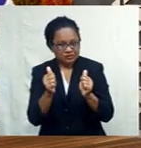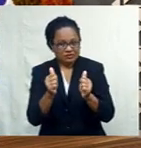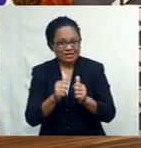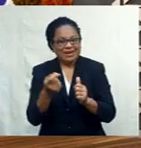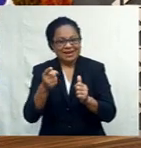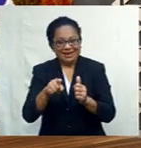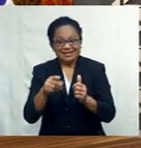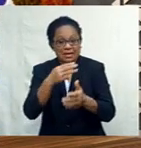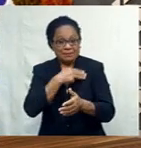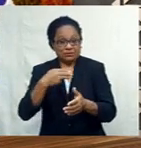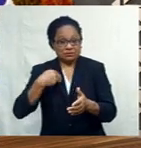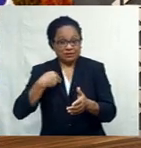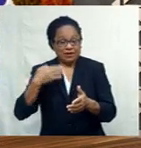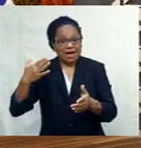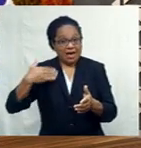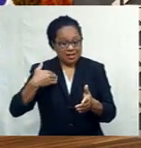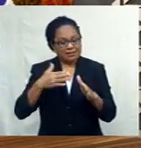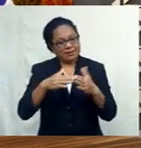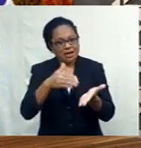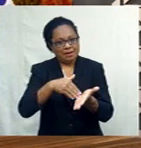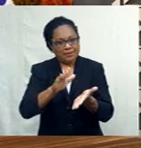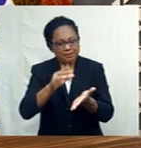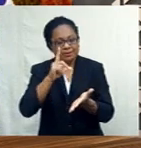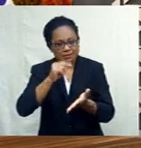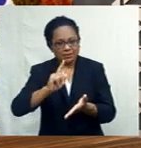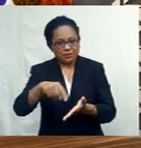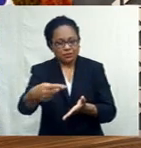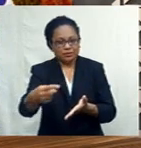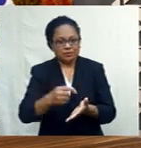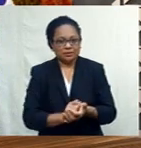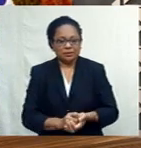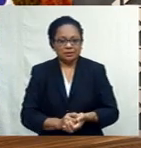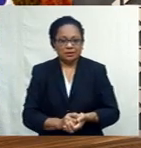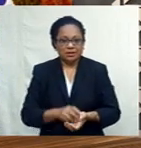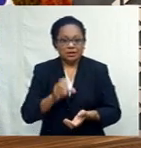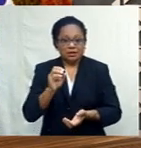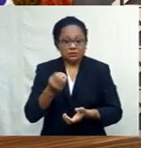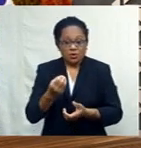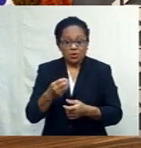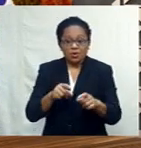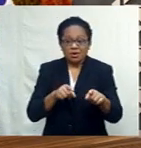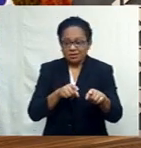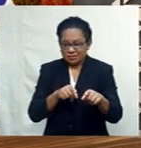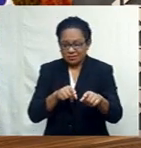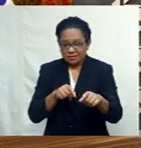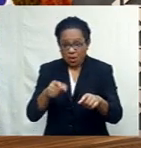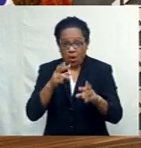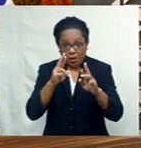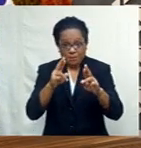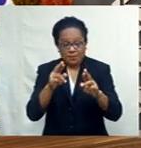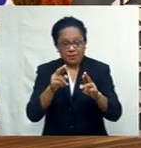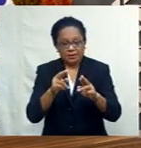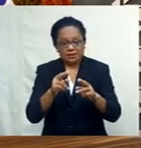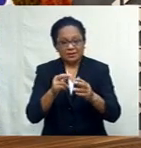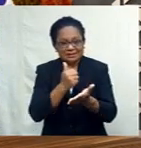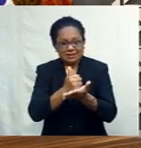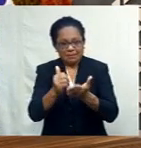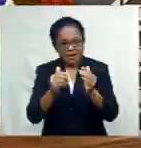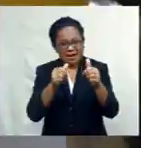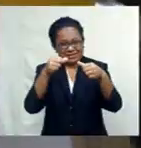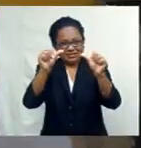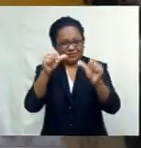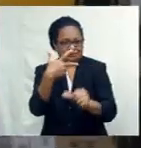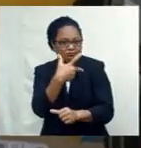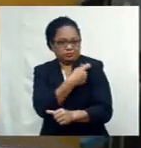Health. Most players are due for the second jab, with hopes of passing the 85% threshold by month's end. Tali Materkula has more.